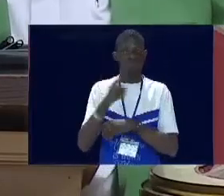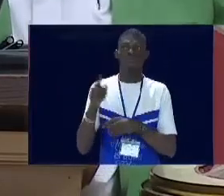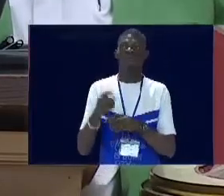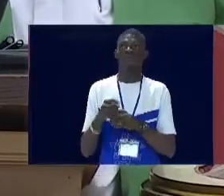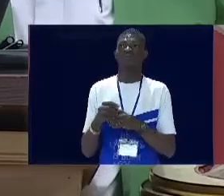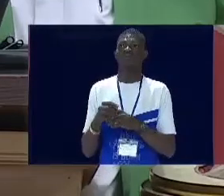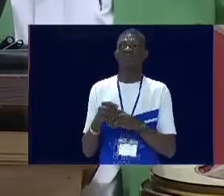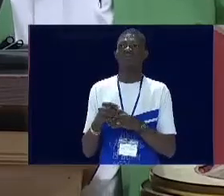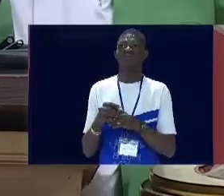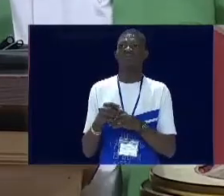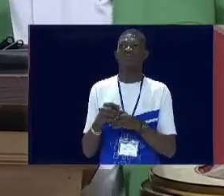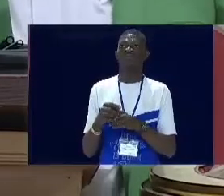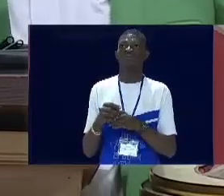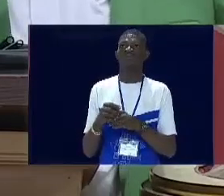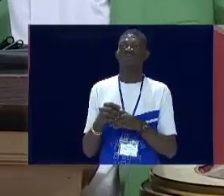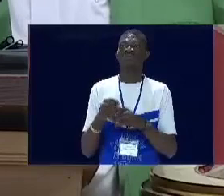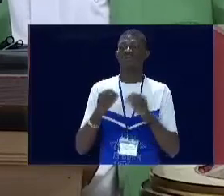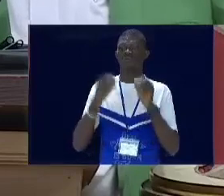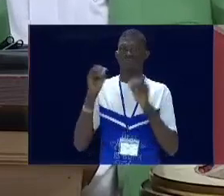you put it at your feet.